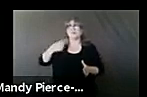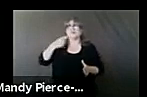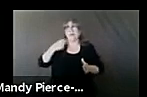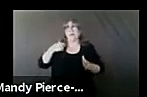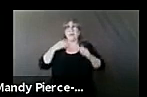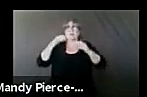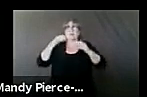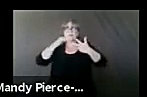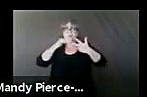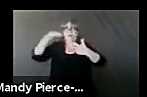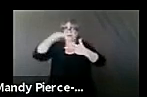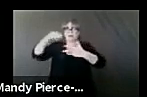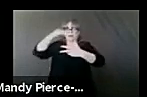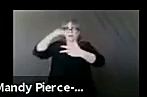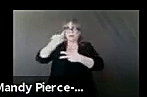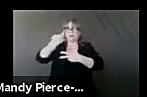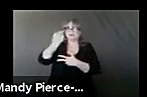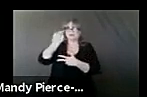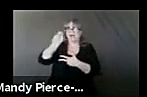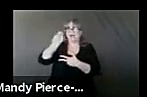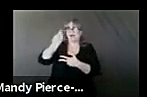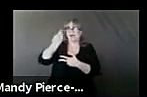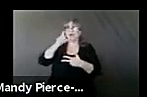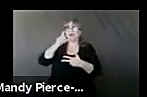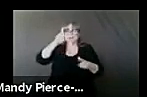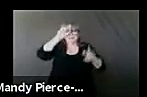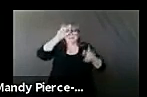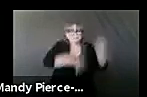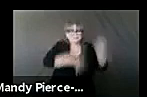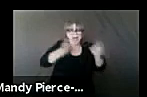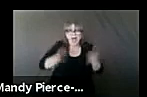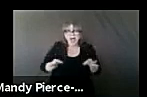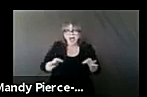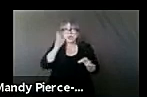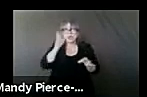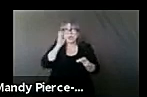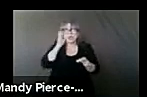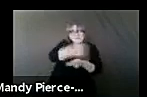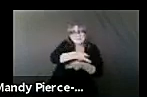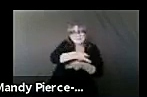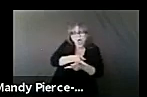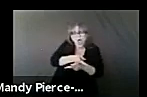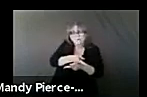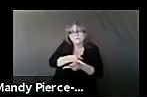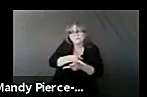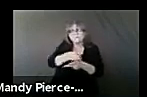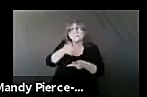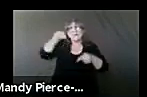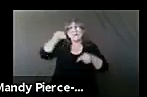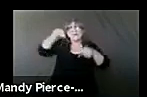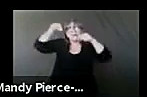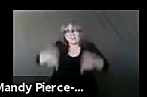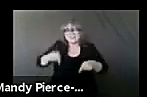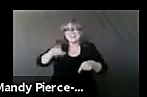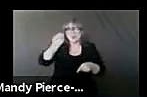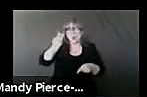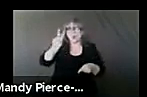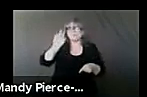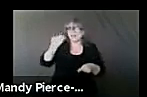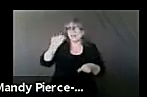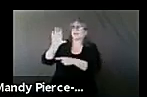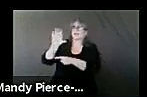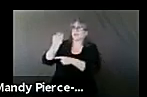less than optimal. Because of this pandemic, we can expect 30 to 40% of Coloradans to become infected